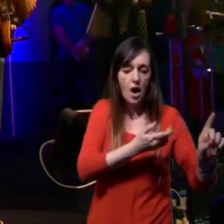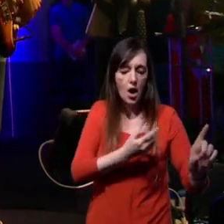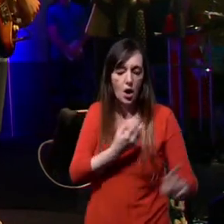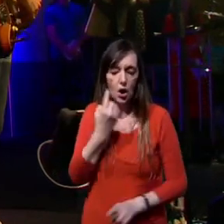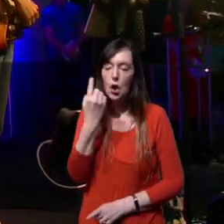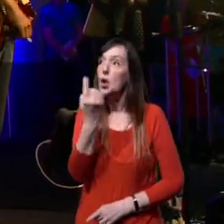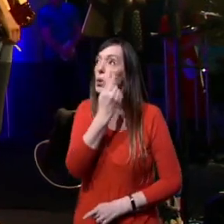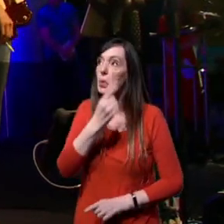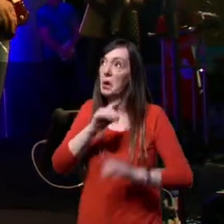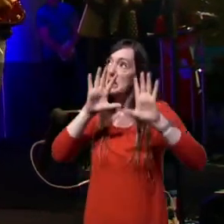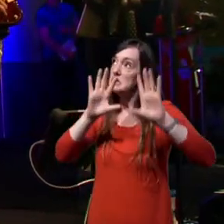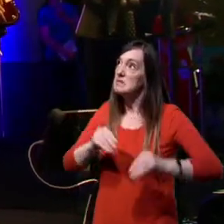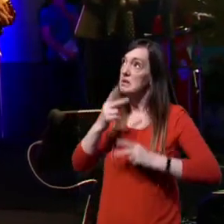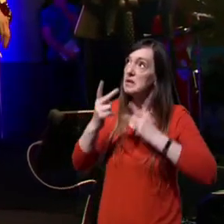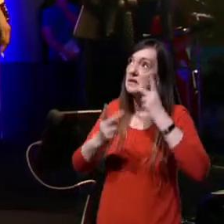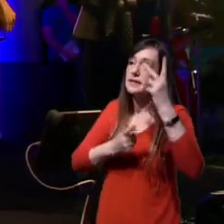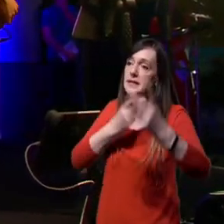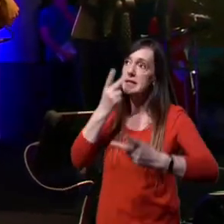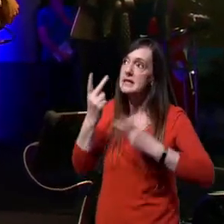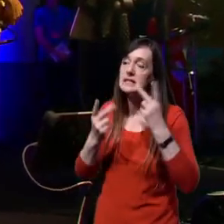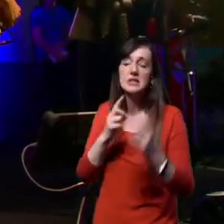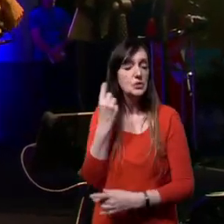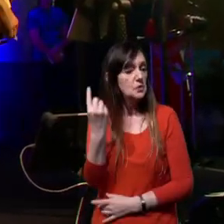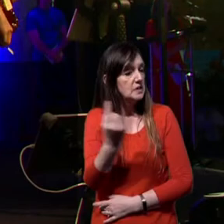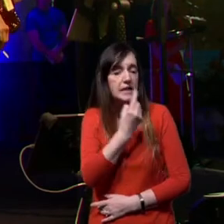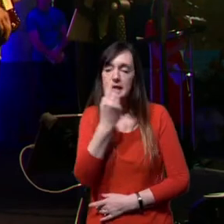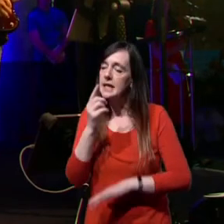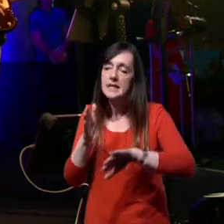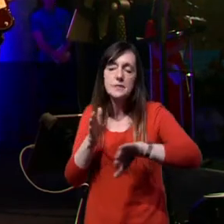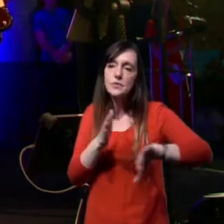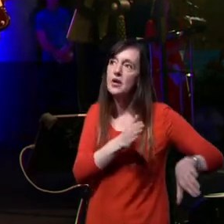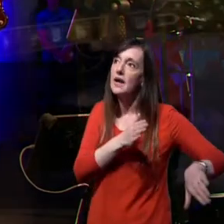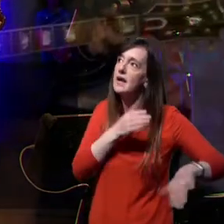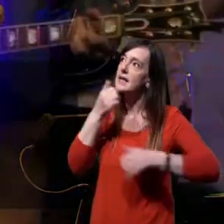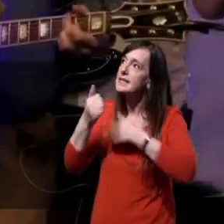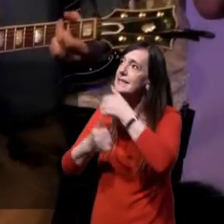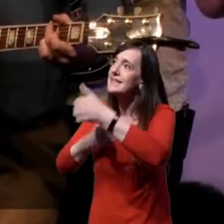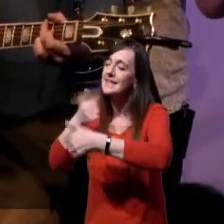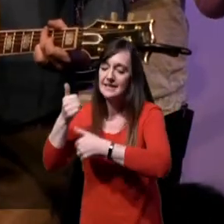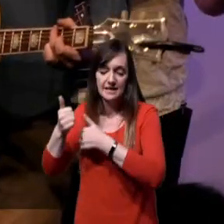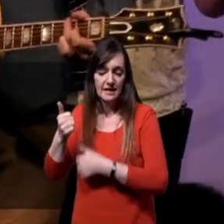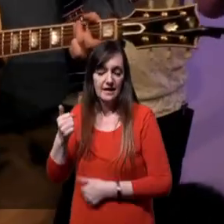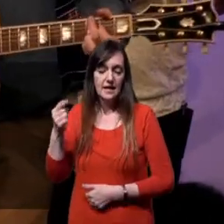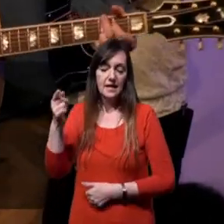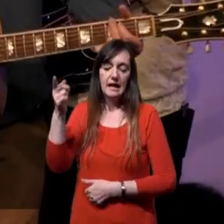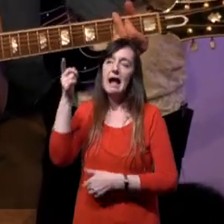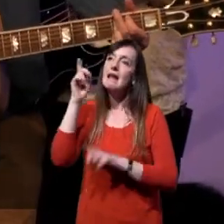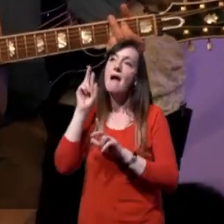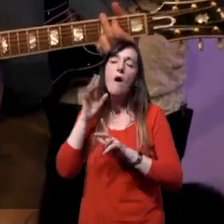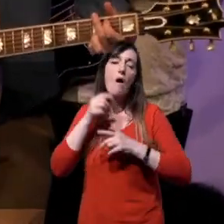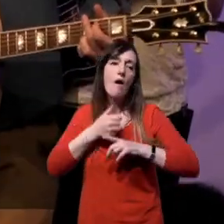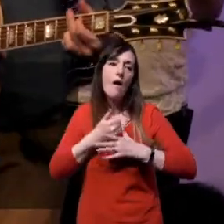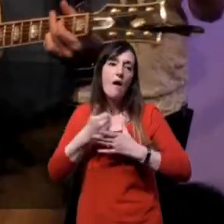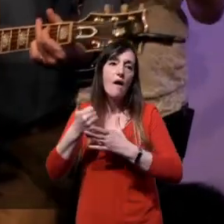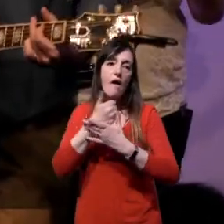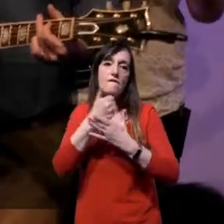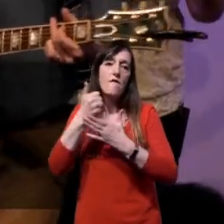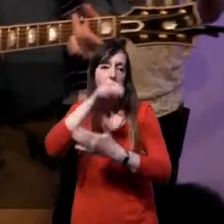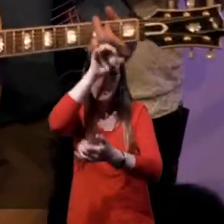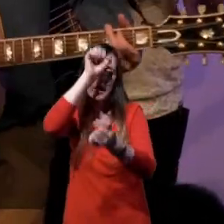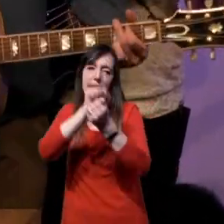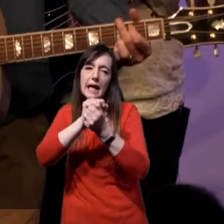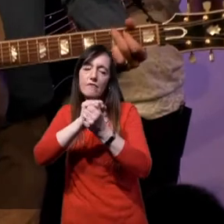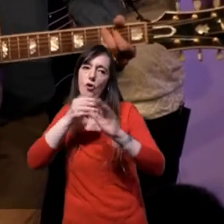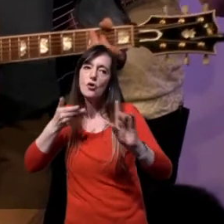remember? Who can see? Sing his praise, he can